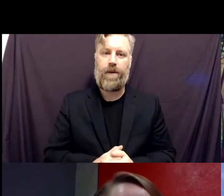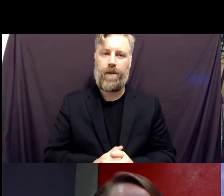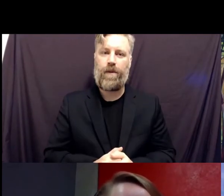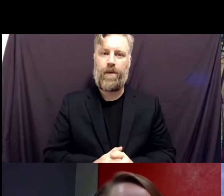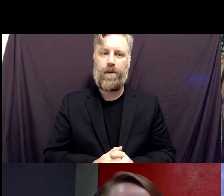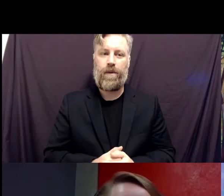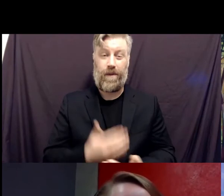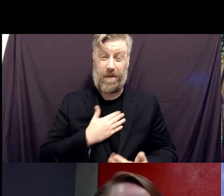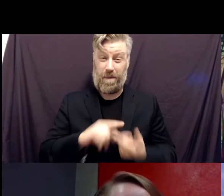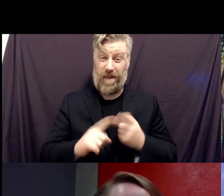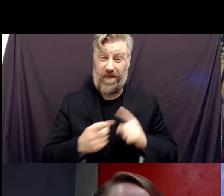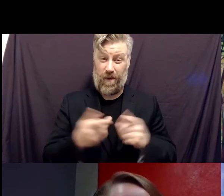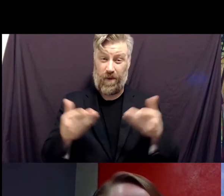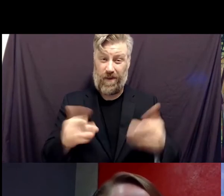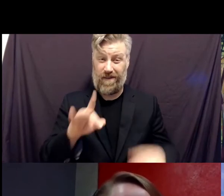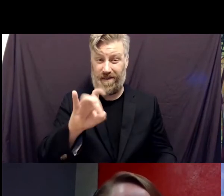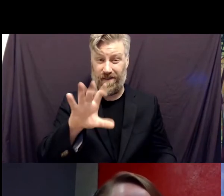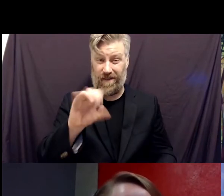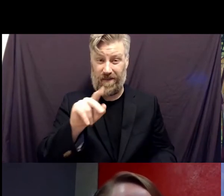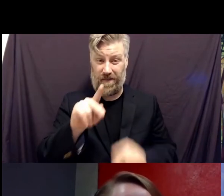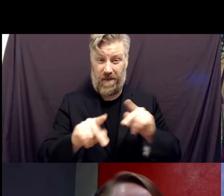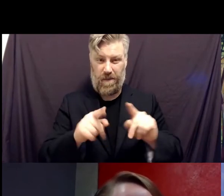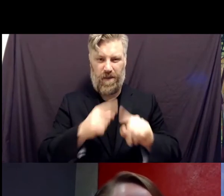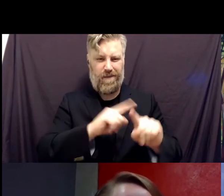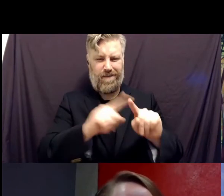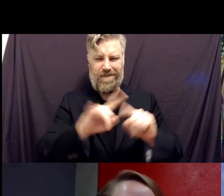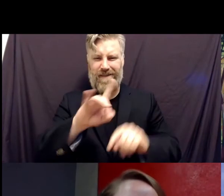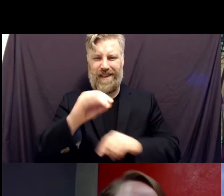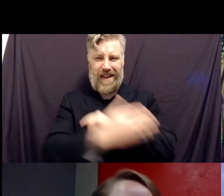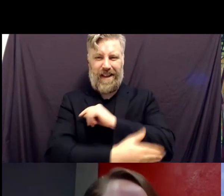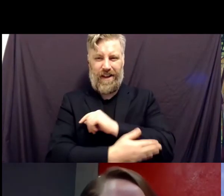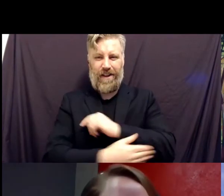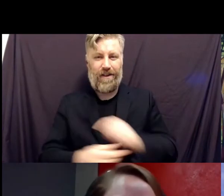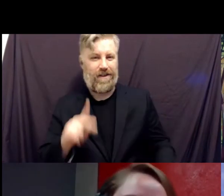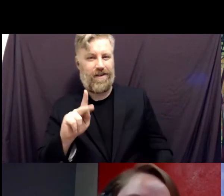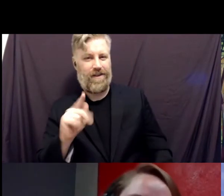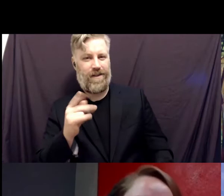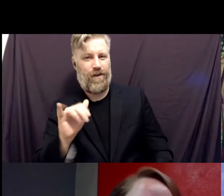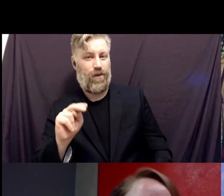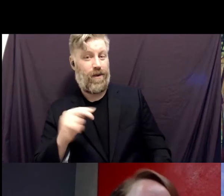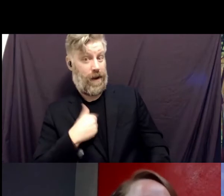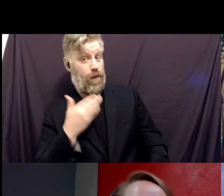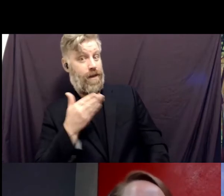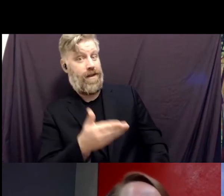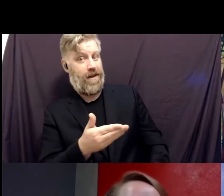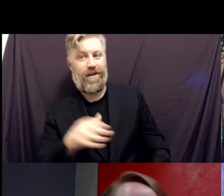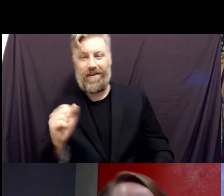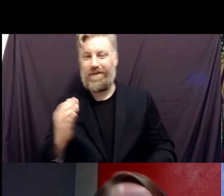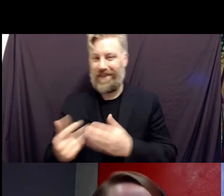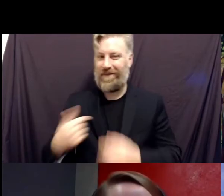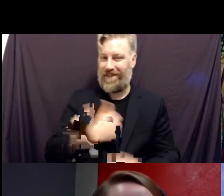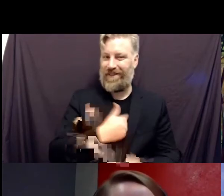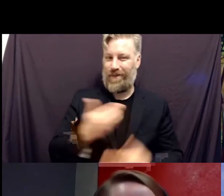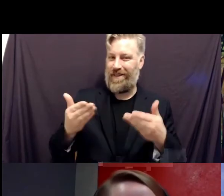friends, 850 people from 80 countries. We were there. And some of them are here. Yes, some of us are here.